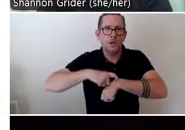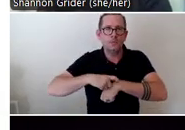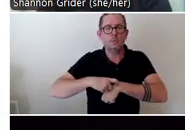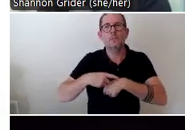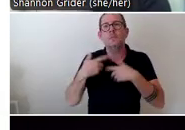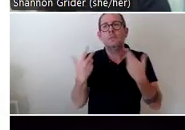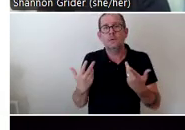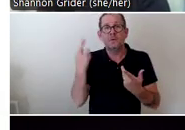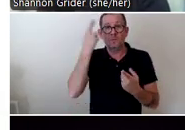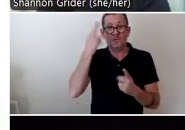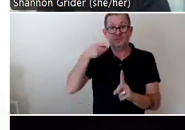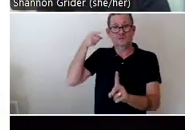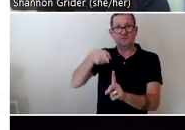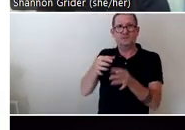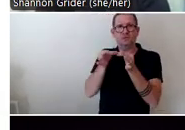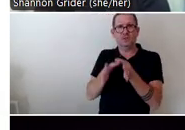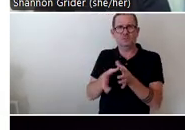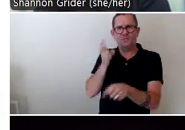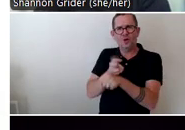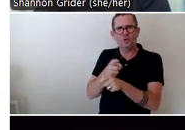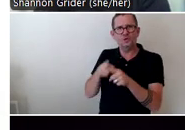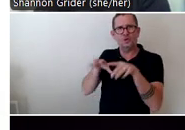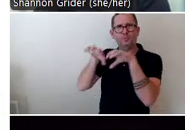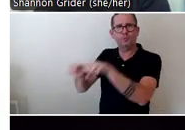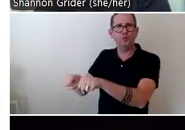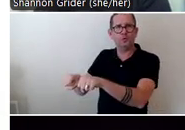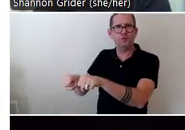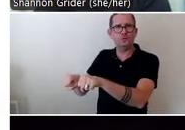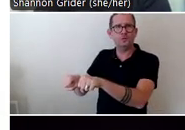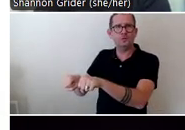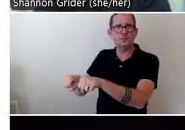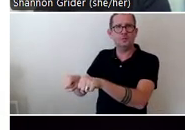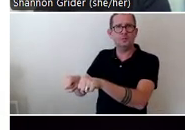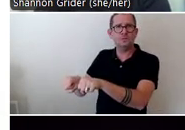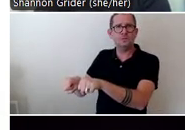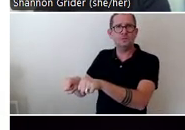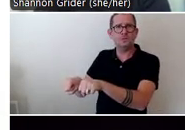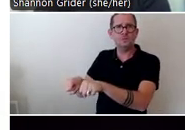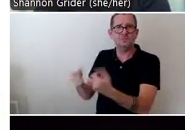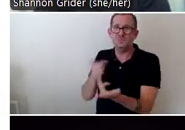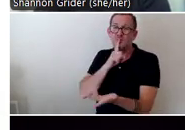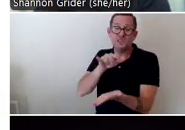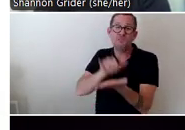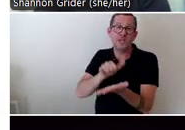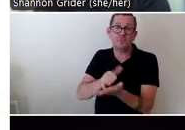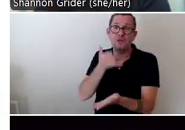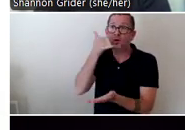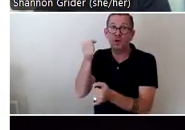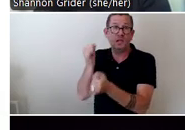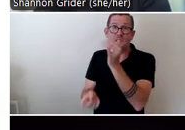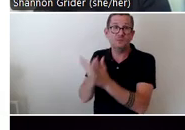back. I don't want any more delays. This is already an issue. I know interpreters are hard to